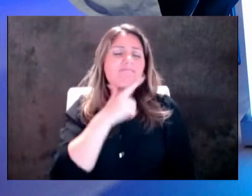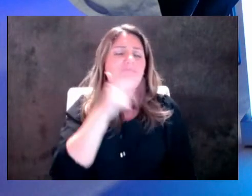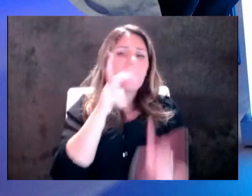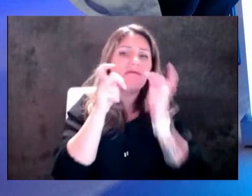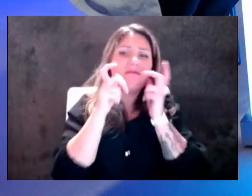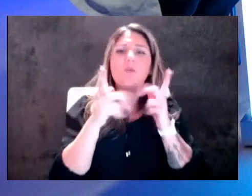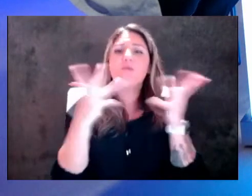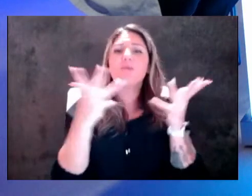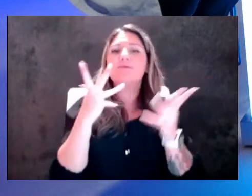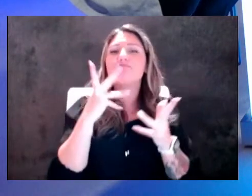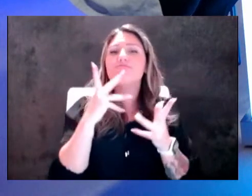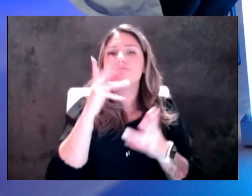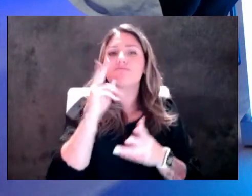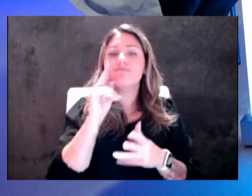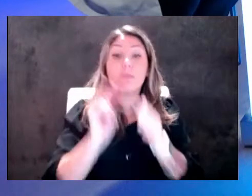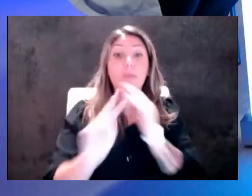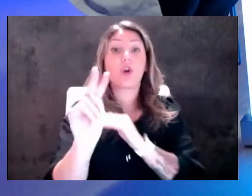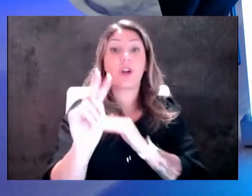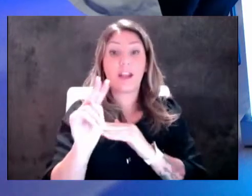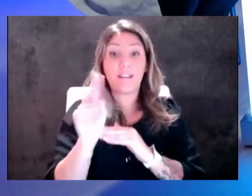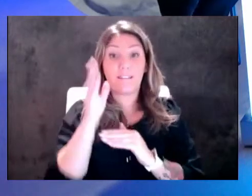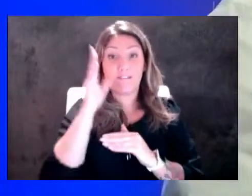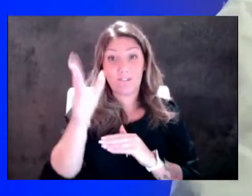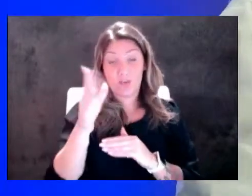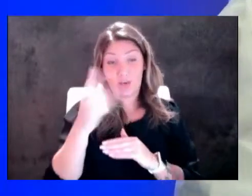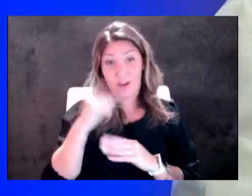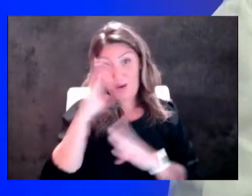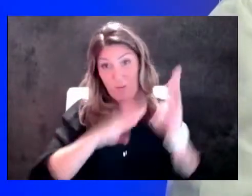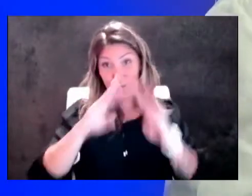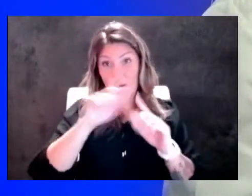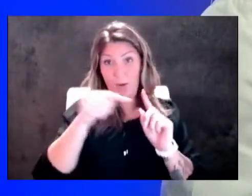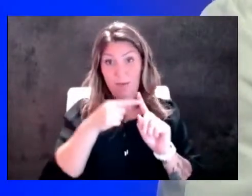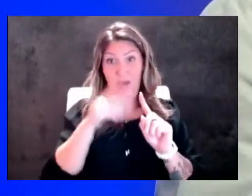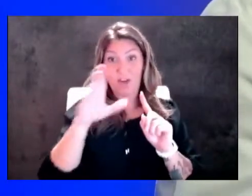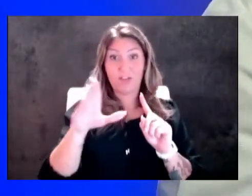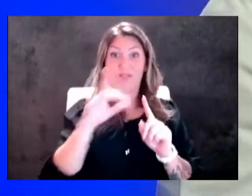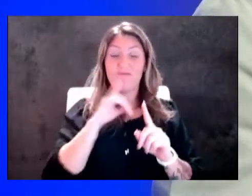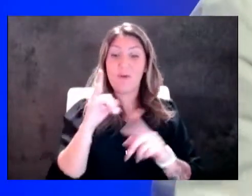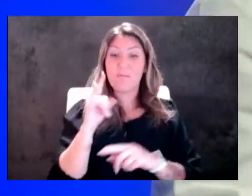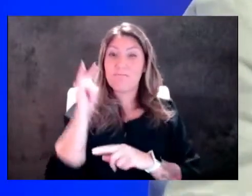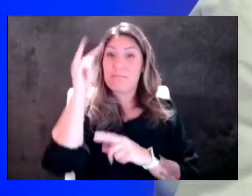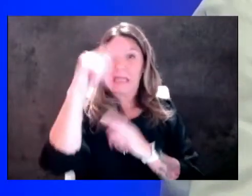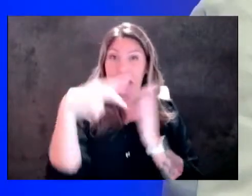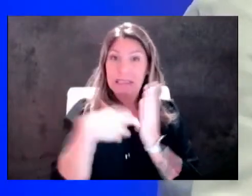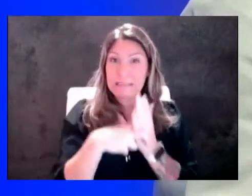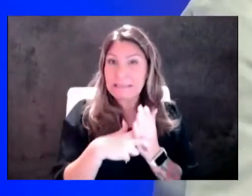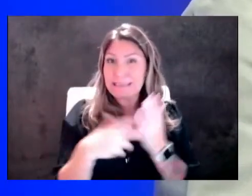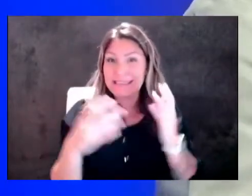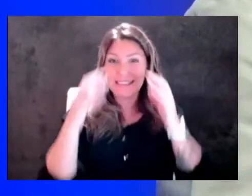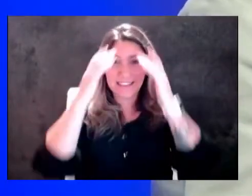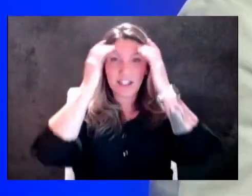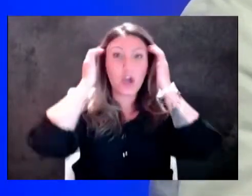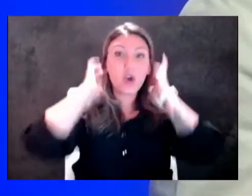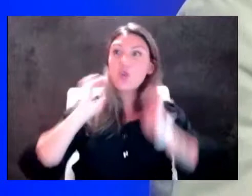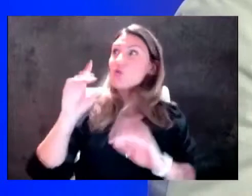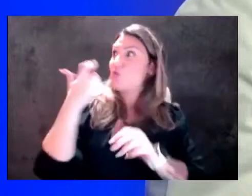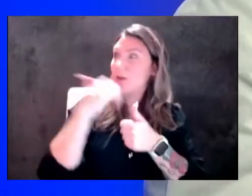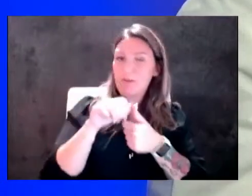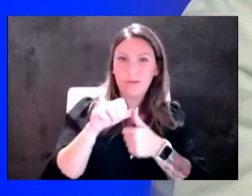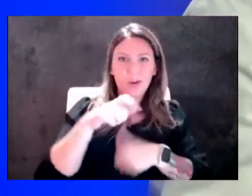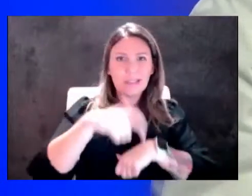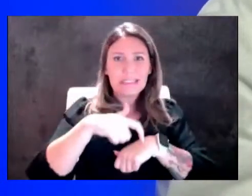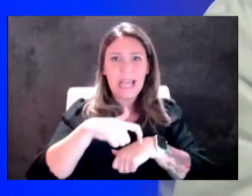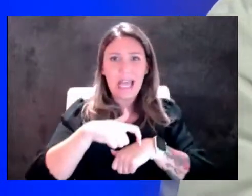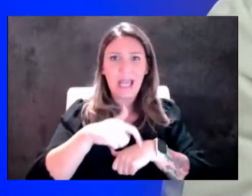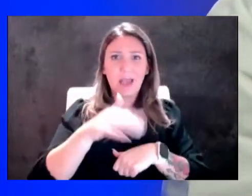future? You see, what I worry about is I think about your plane tickets, right? So I don't know if you remember a time, you probably remember a time, I'm not sure if everybody